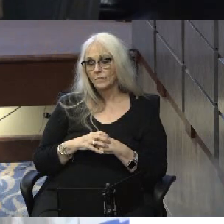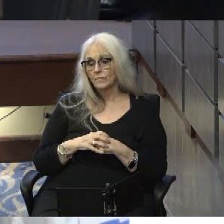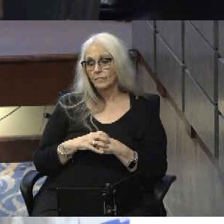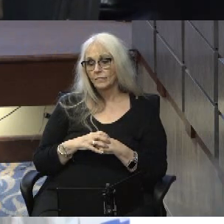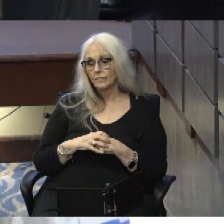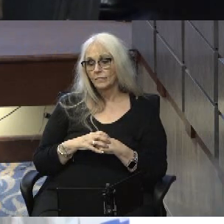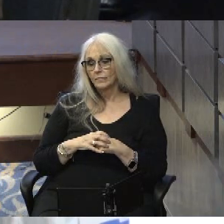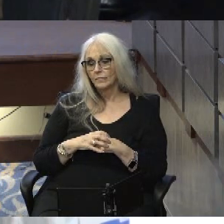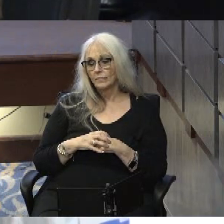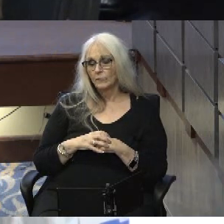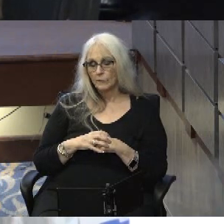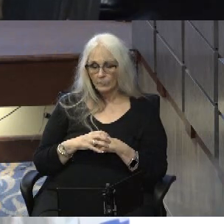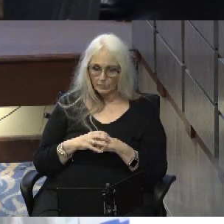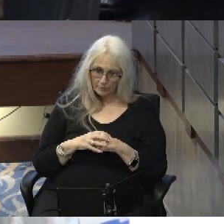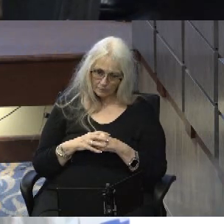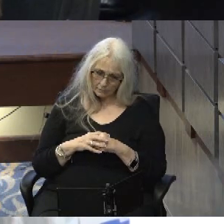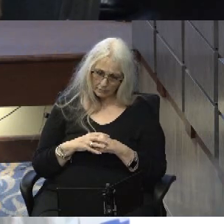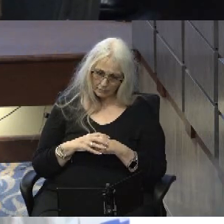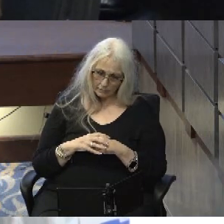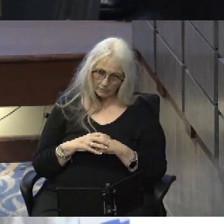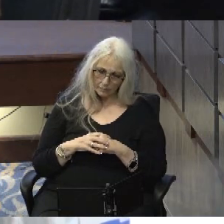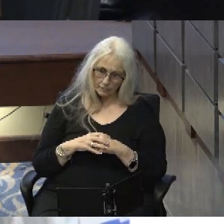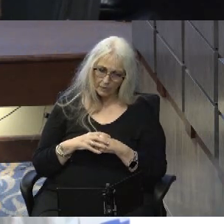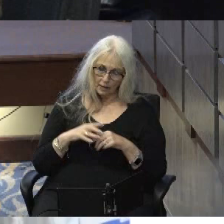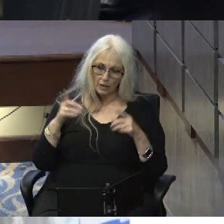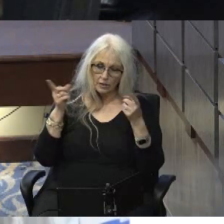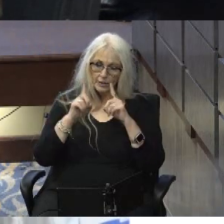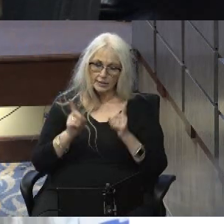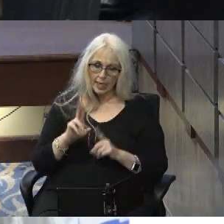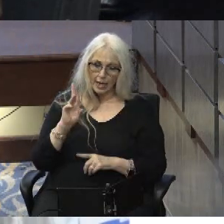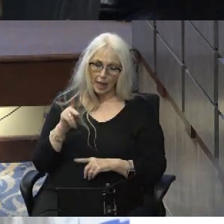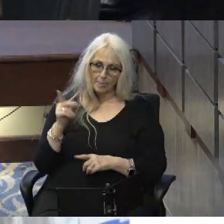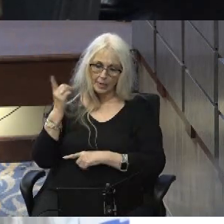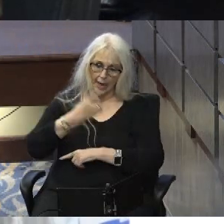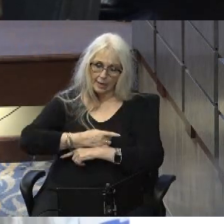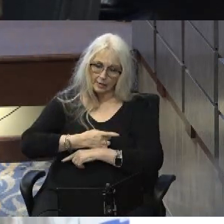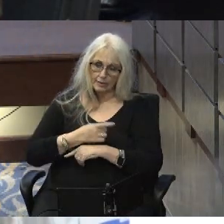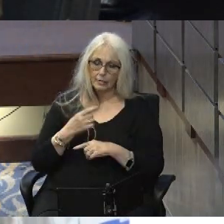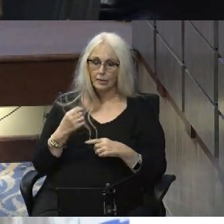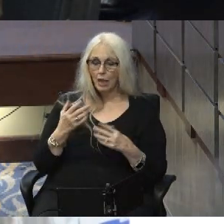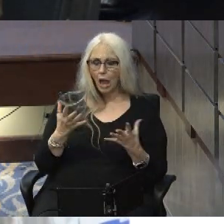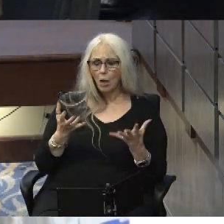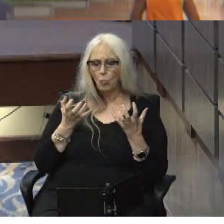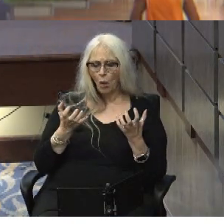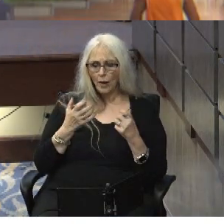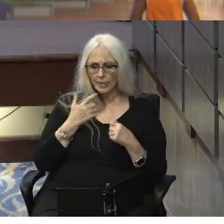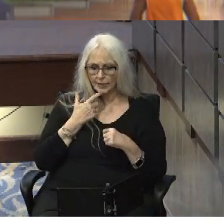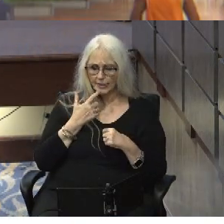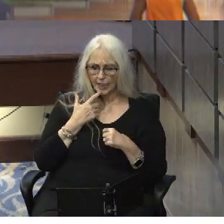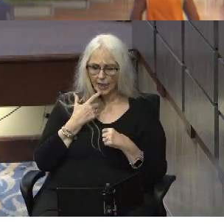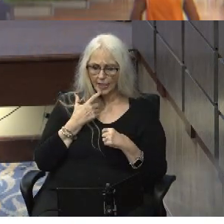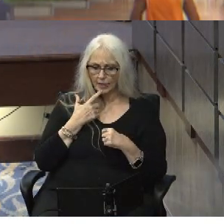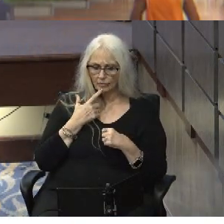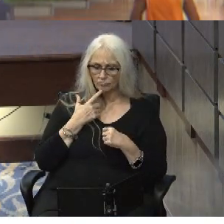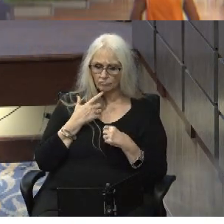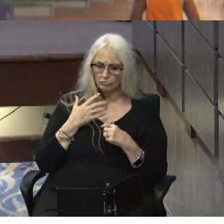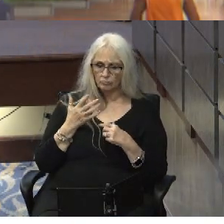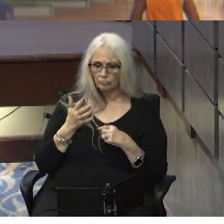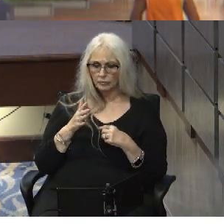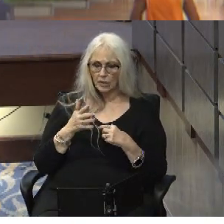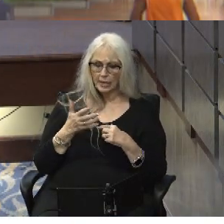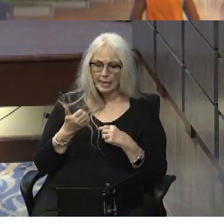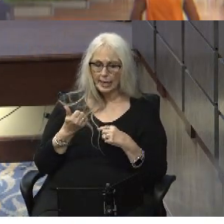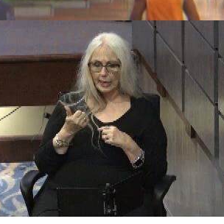right, let's see if this works. Design update. I want to say sort of a unique